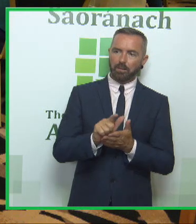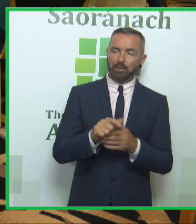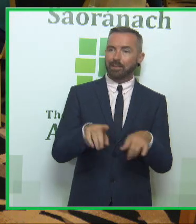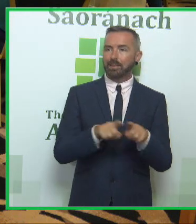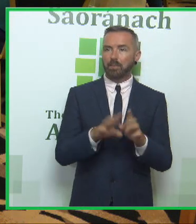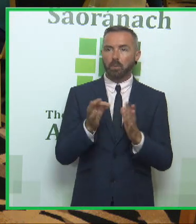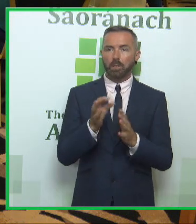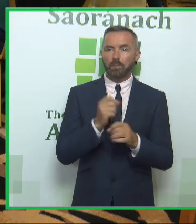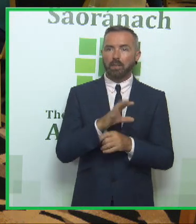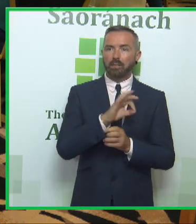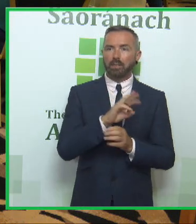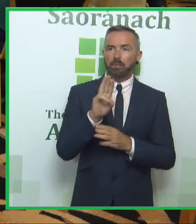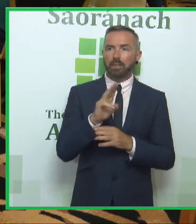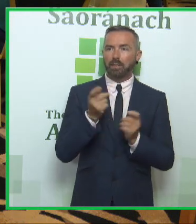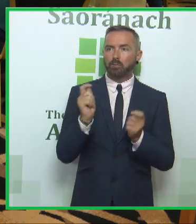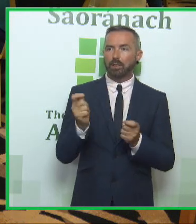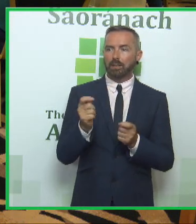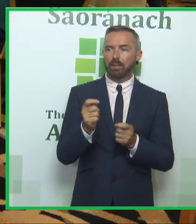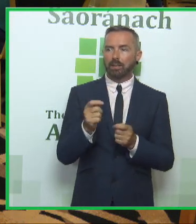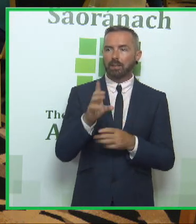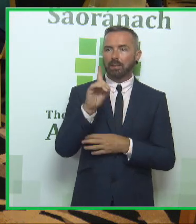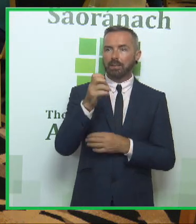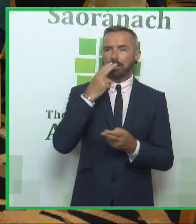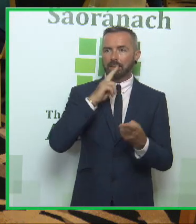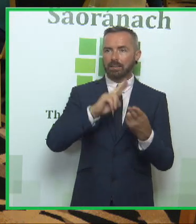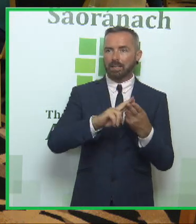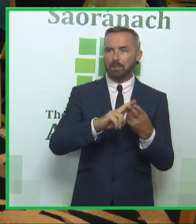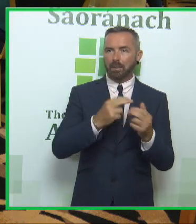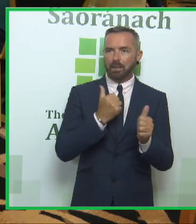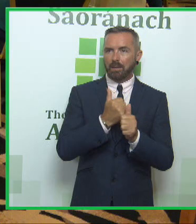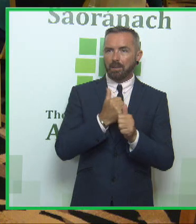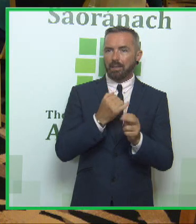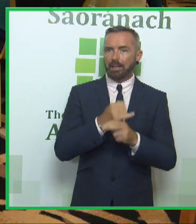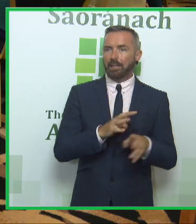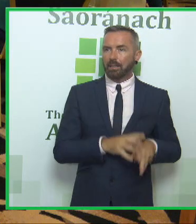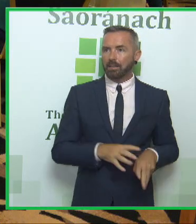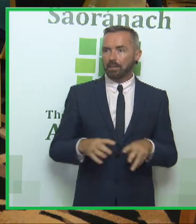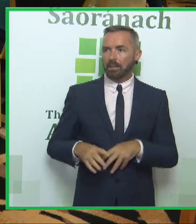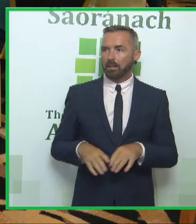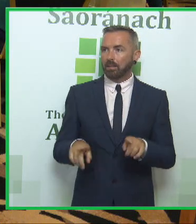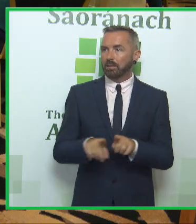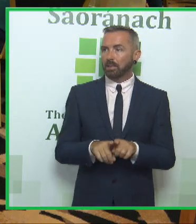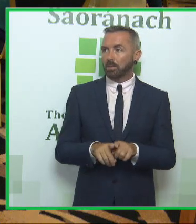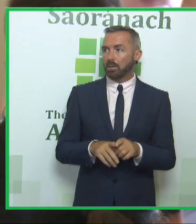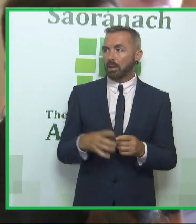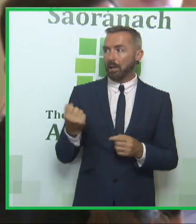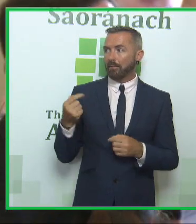training, and there's a destigmatisation campaign currently running in Scotland, which might be similar campaign could be run here, might have